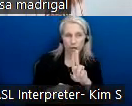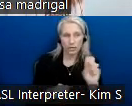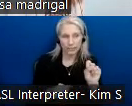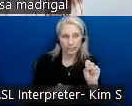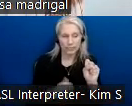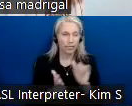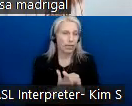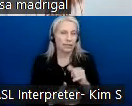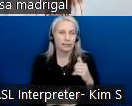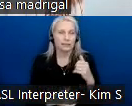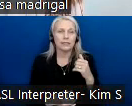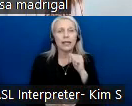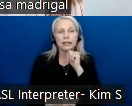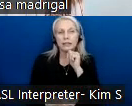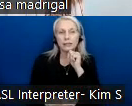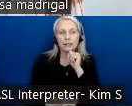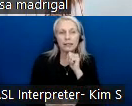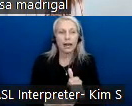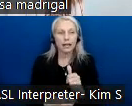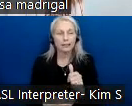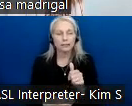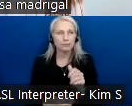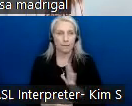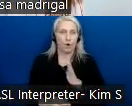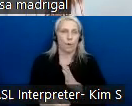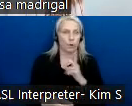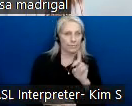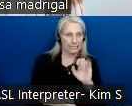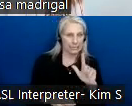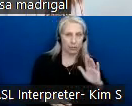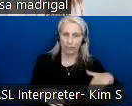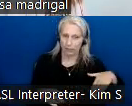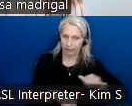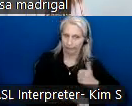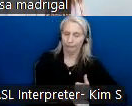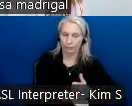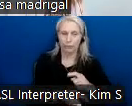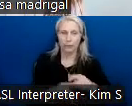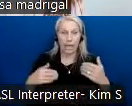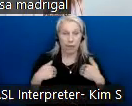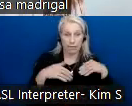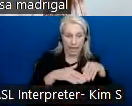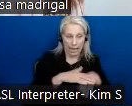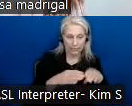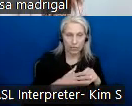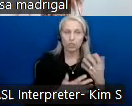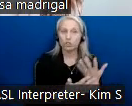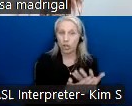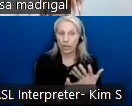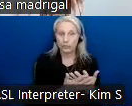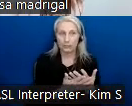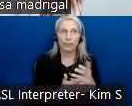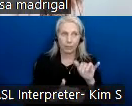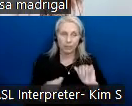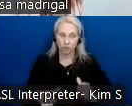That is not a formal deal yet, but we understand that having access within jails is a challenge,